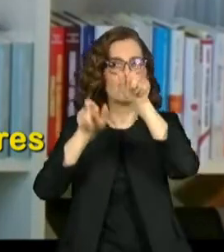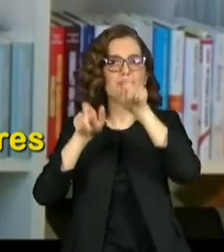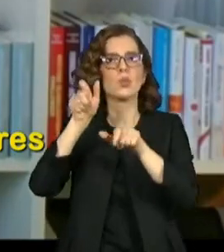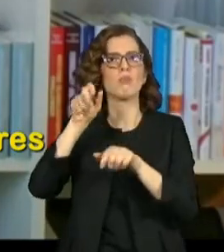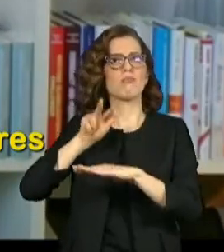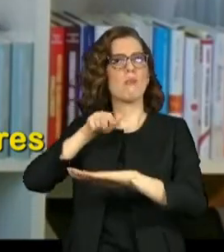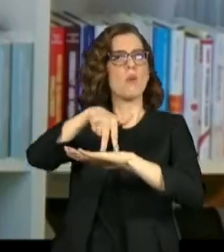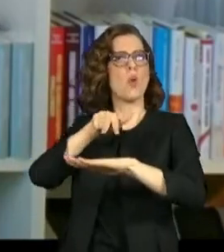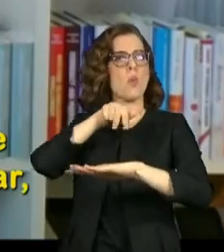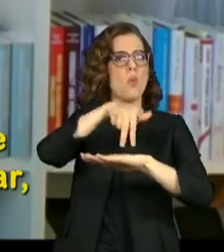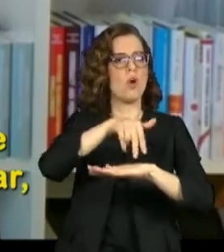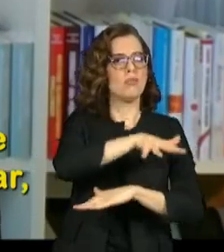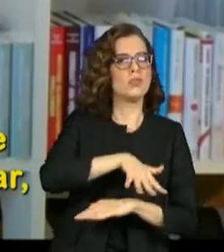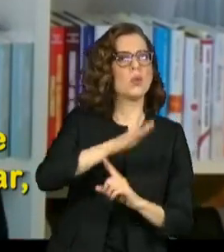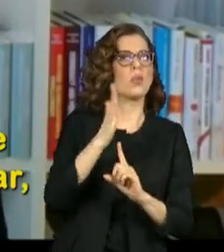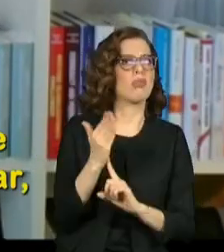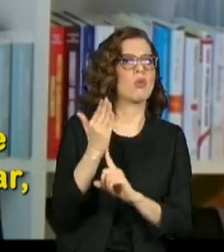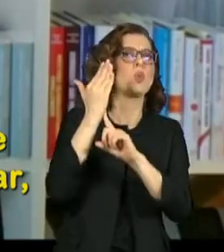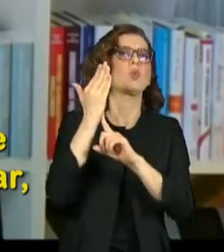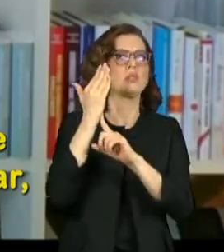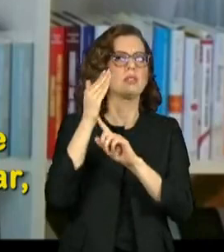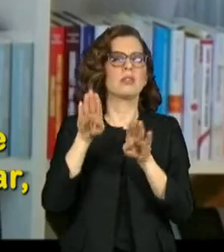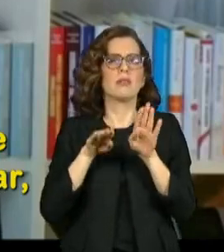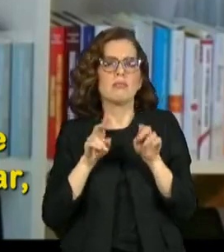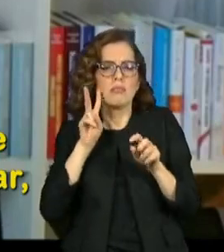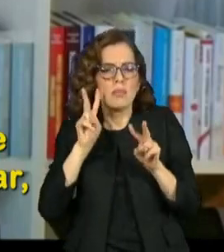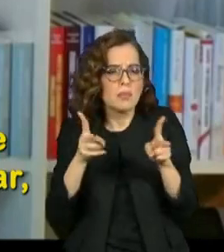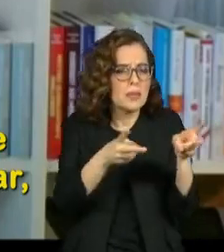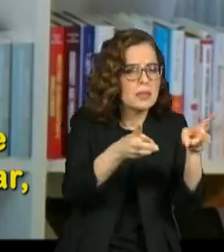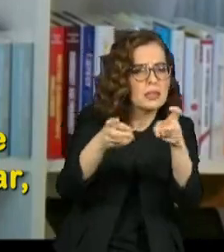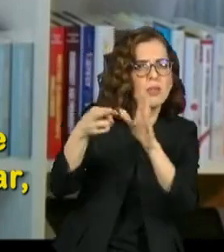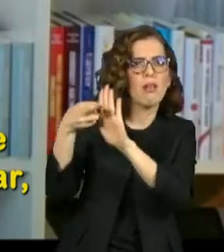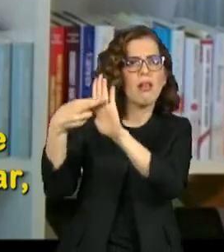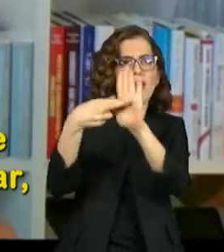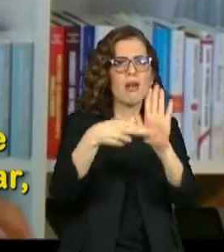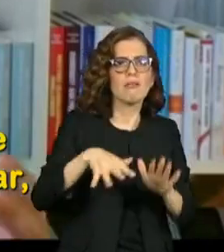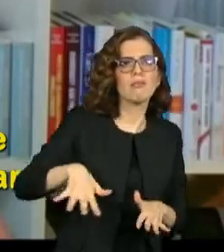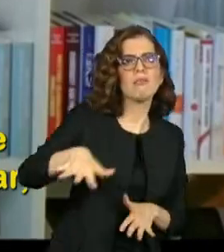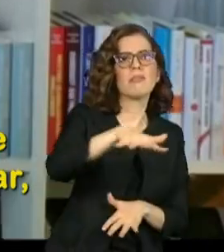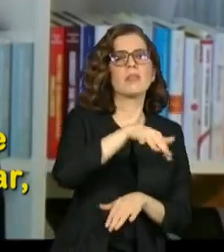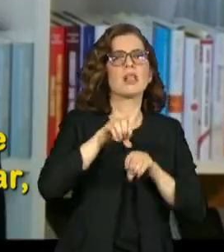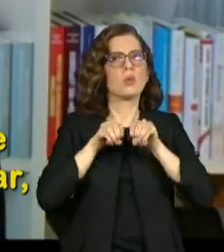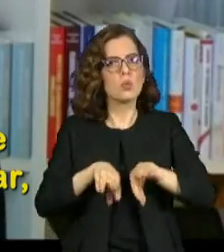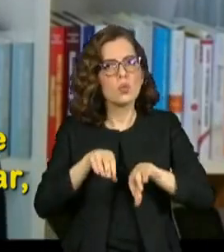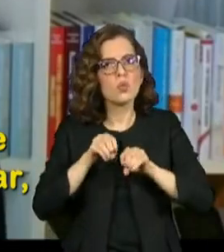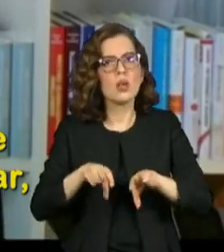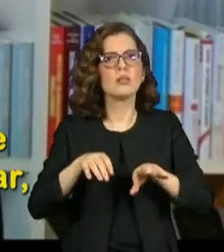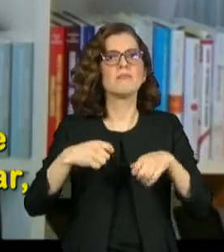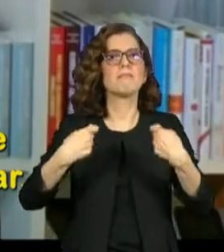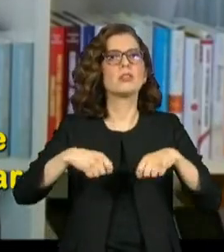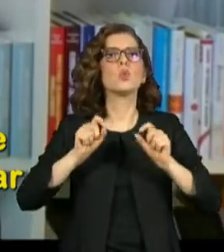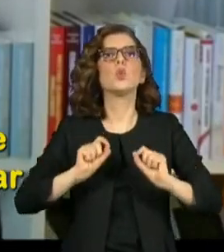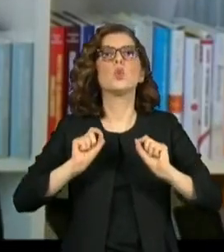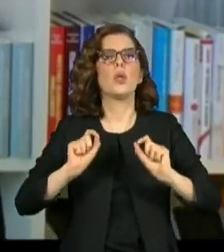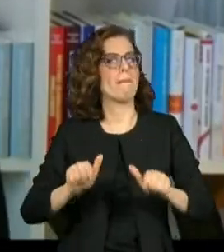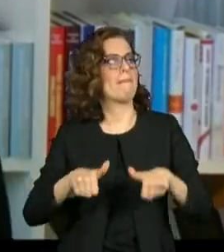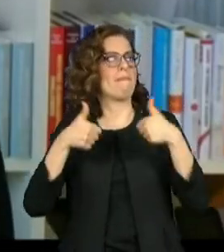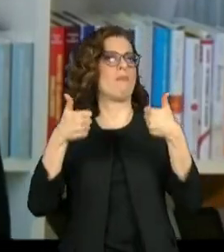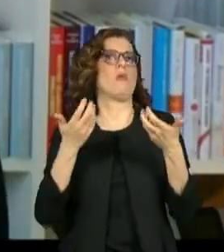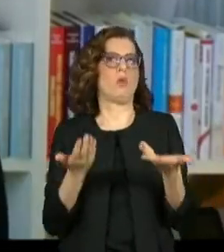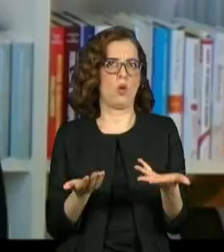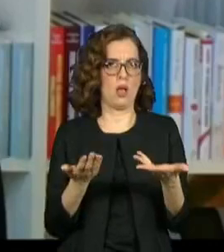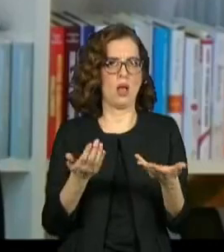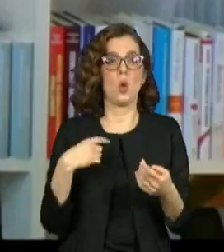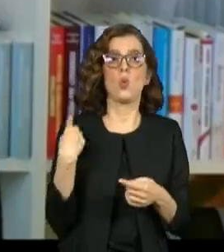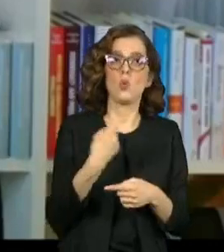of technology. All the sort of normal parameters around what our educational system should provide,